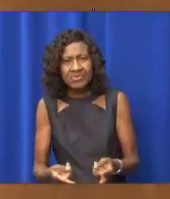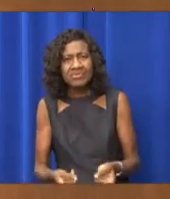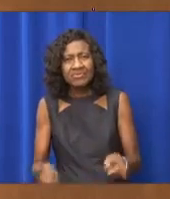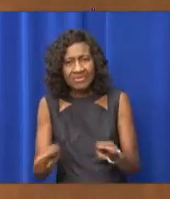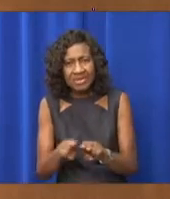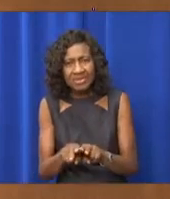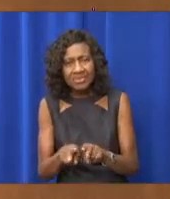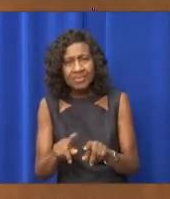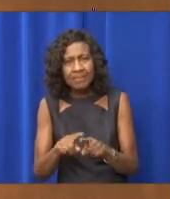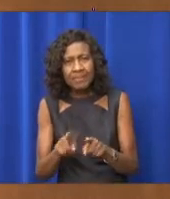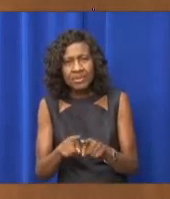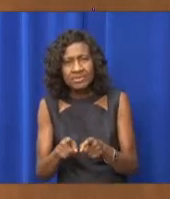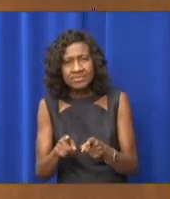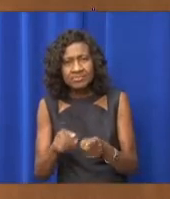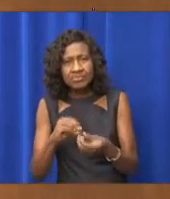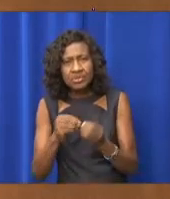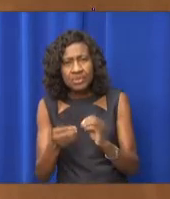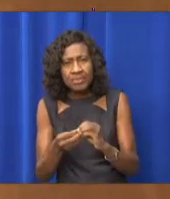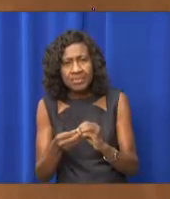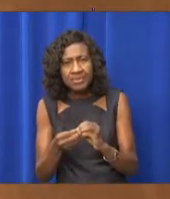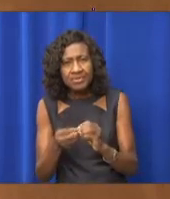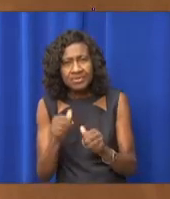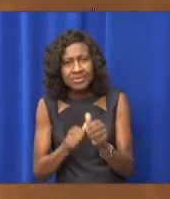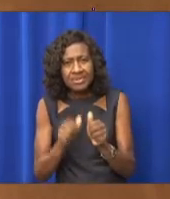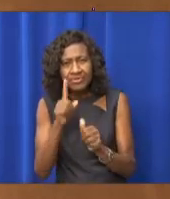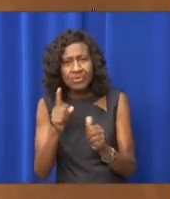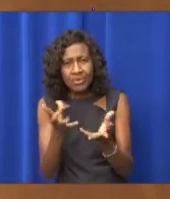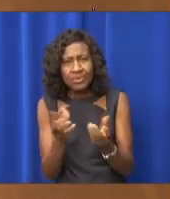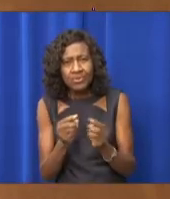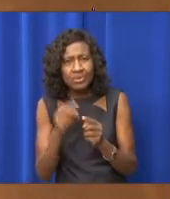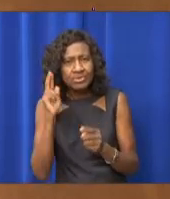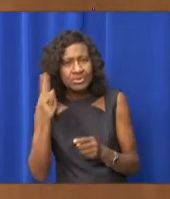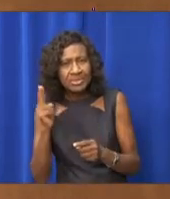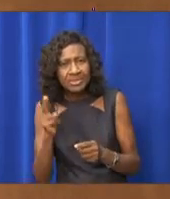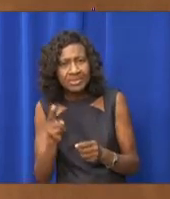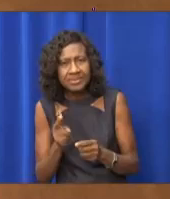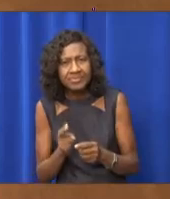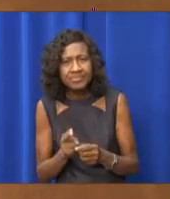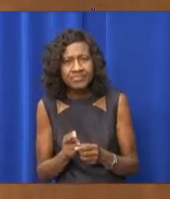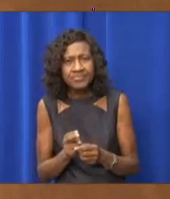a few moments. But first of all, the figures that I know that everybody is anticipating.